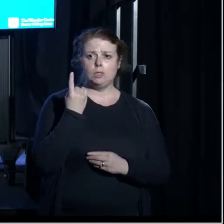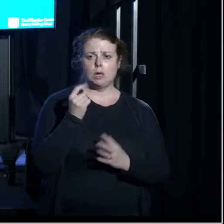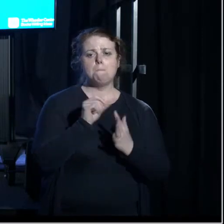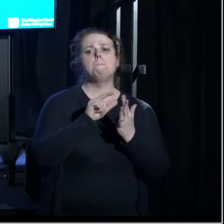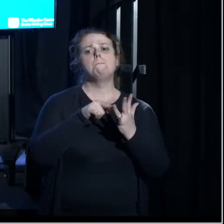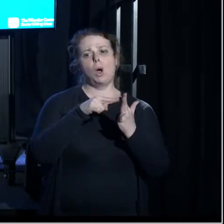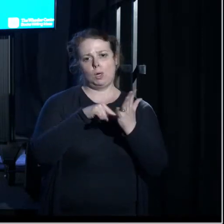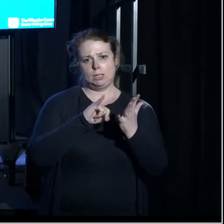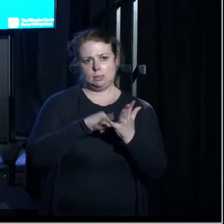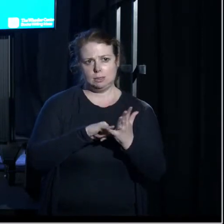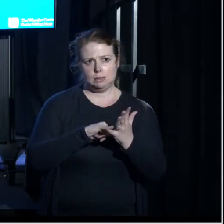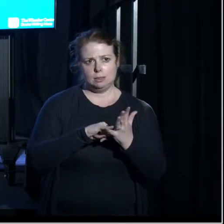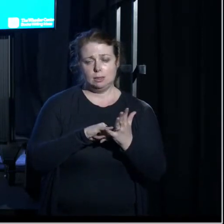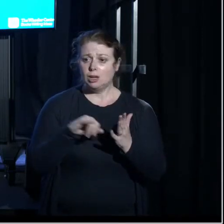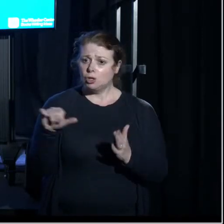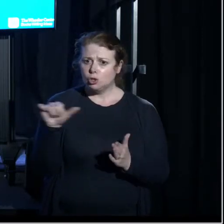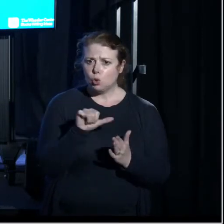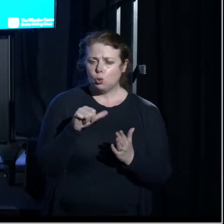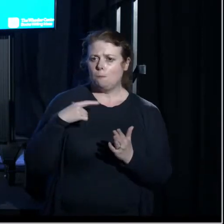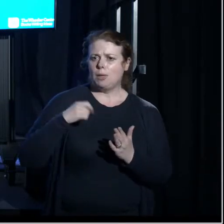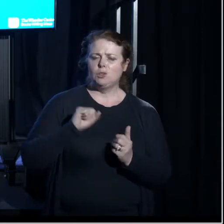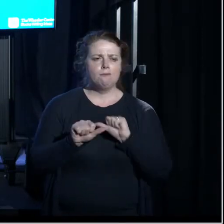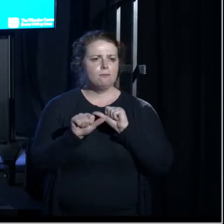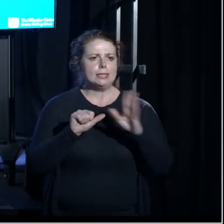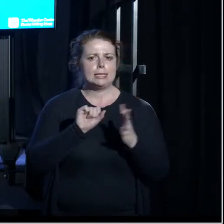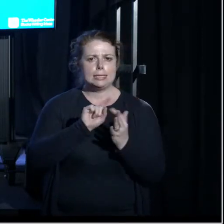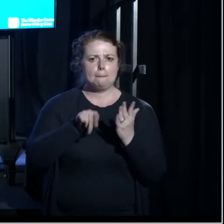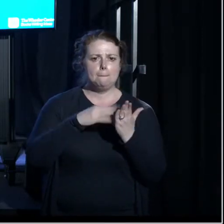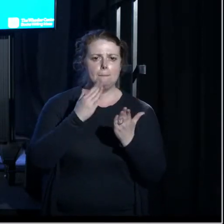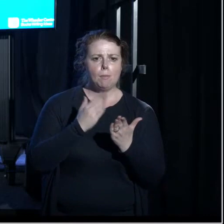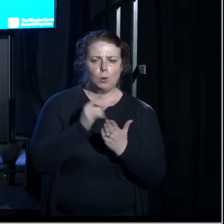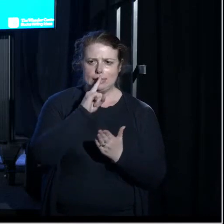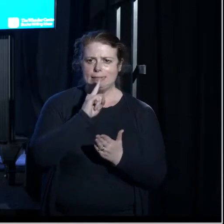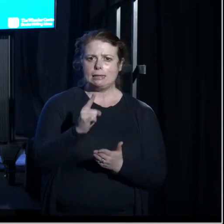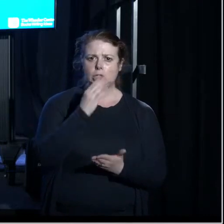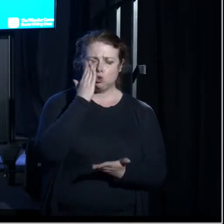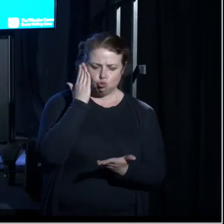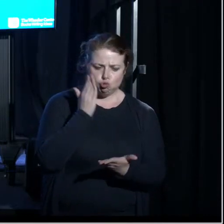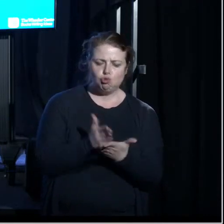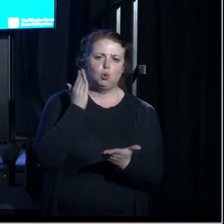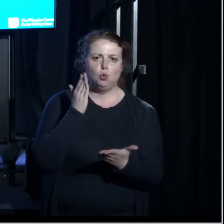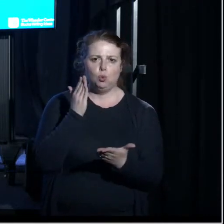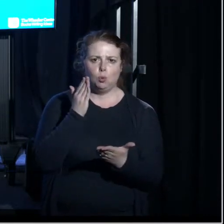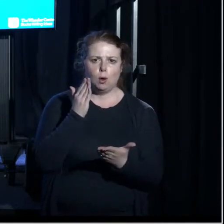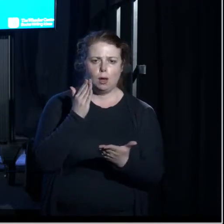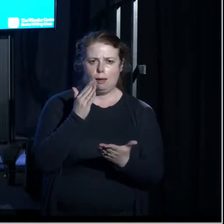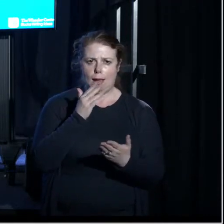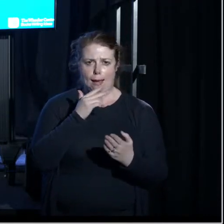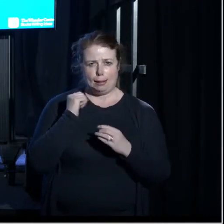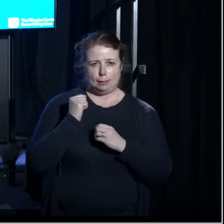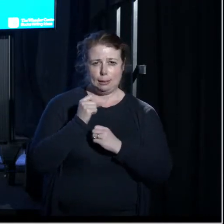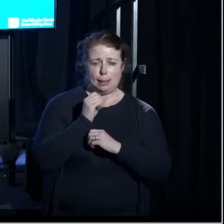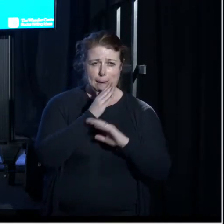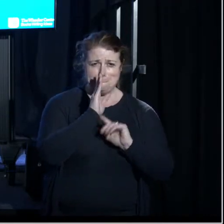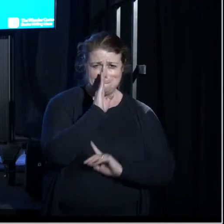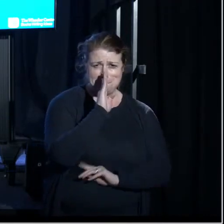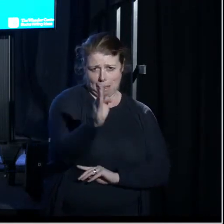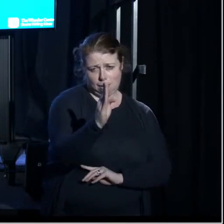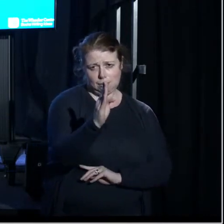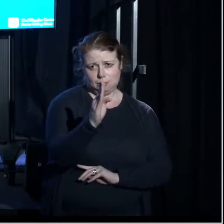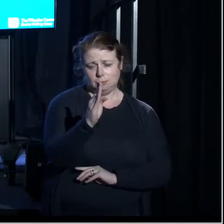be, as a great poem cuts through the crap and goes for the heart and heat like a double-barreled shotgun." Ain't that the